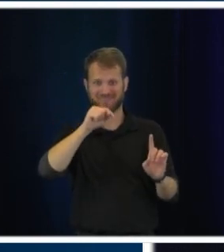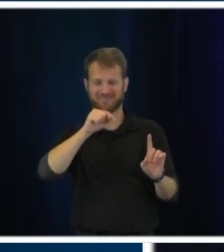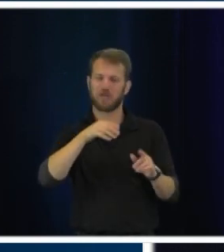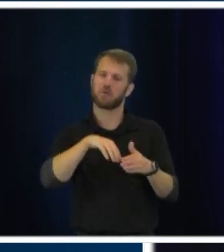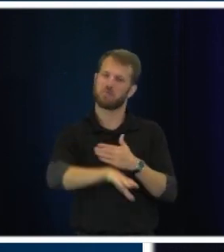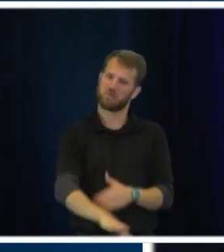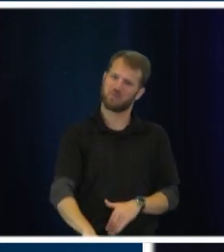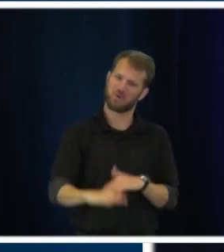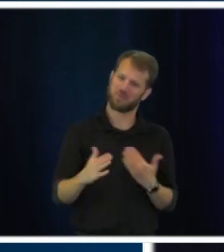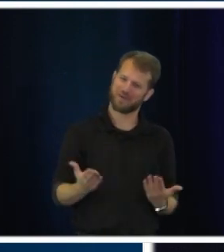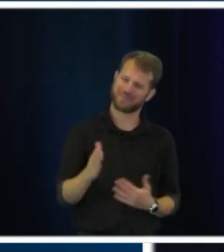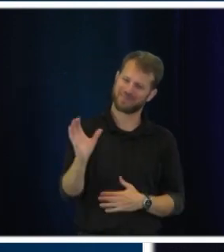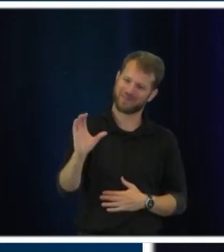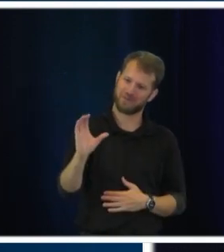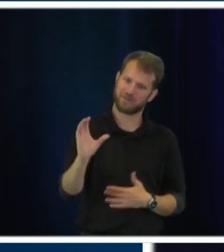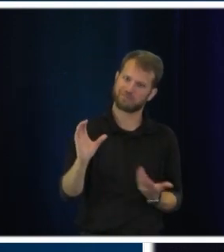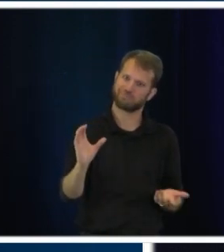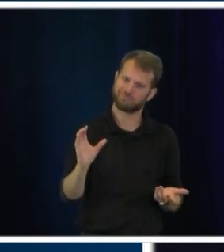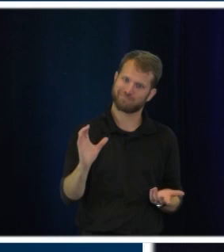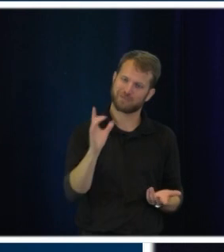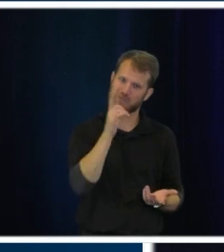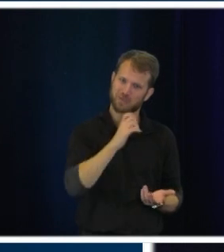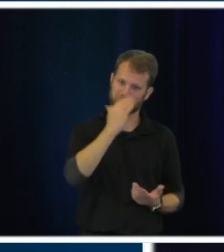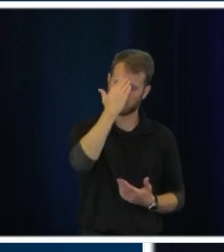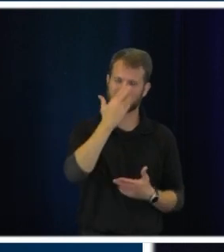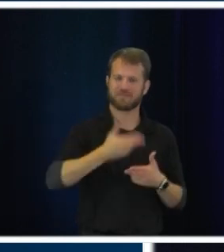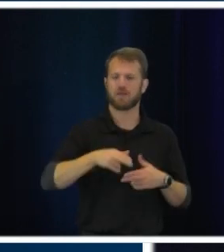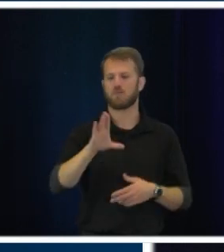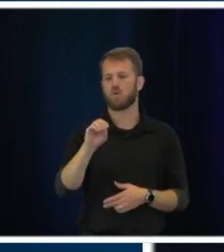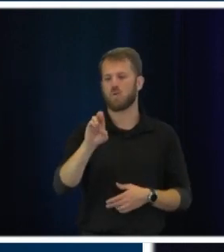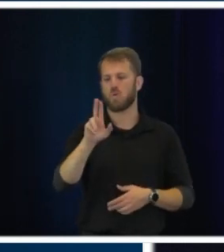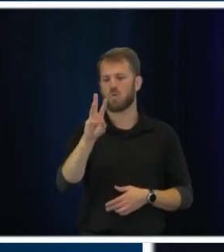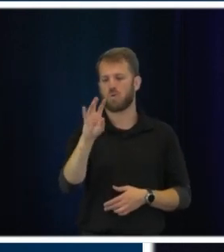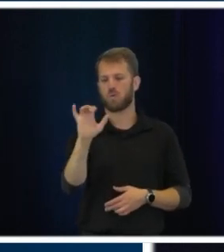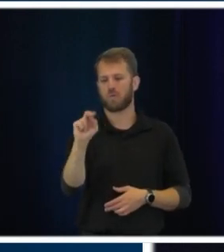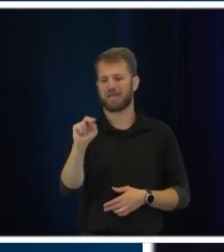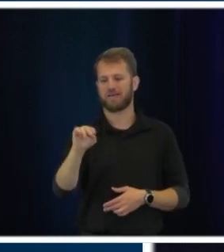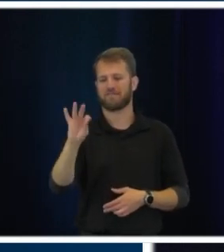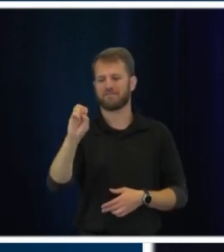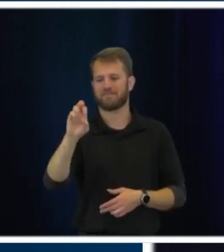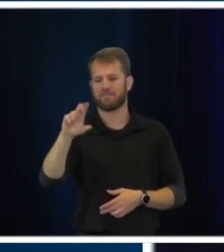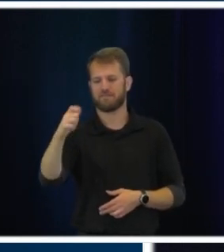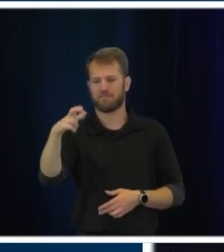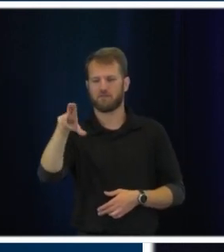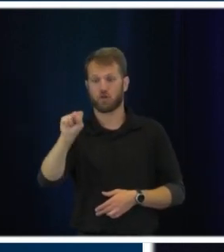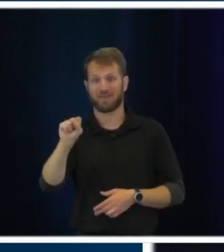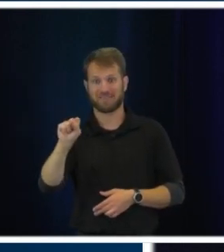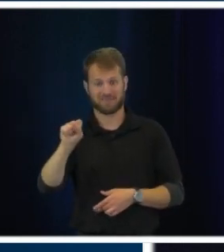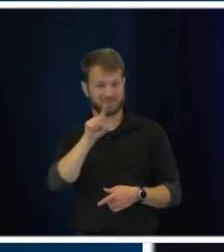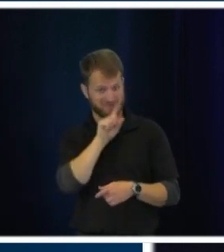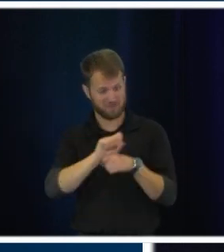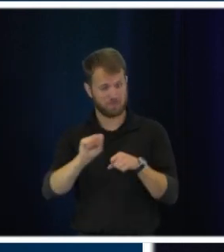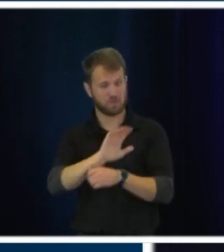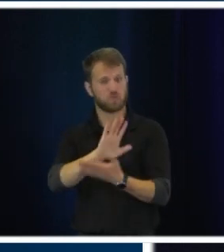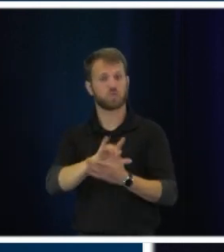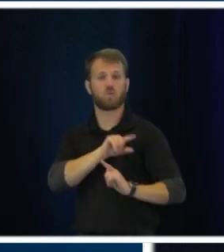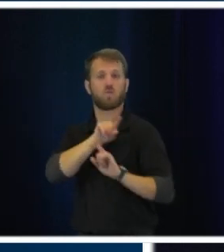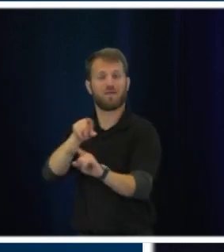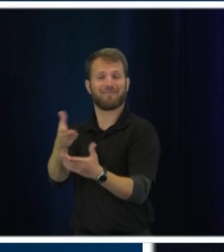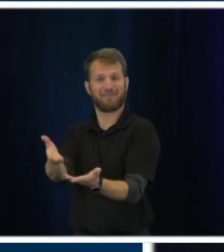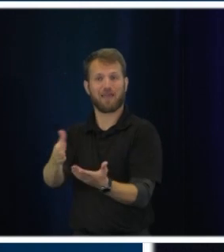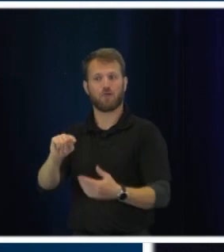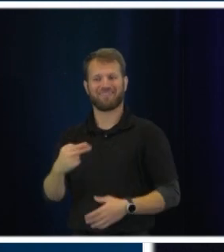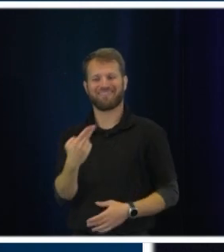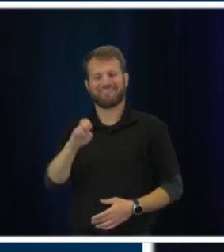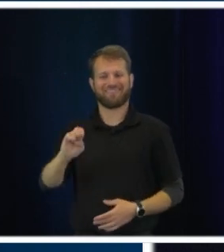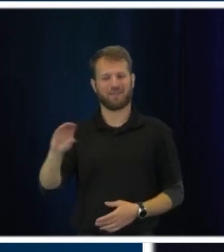knew? His name is Corwin Fergus. He actually attended The Ohio State University. And